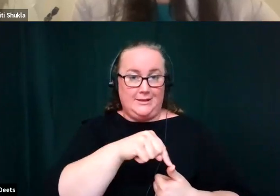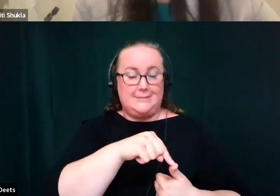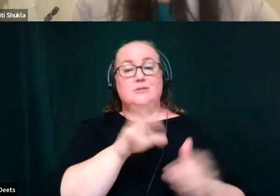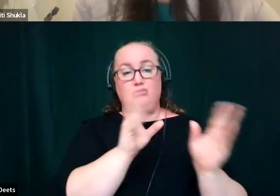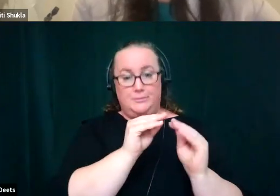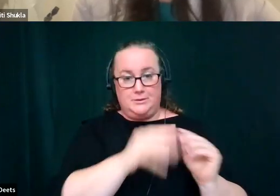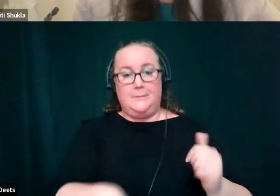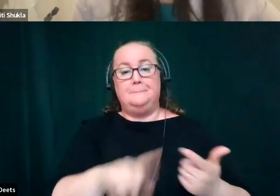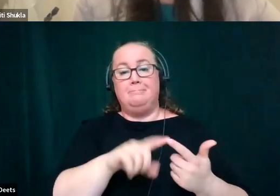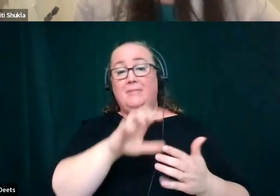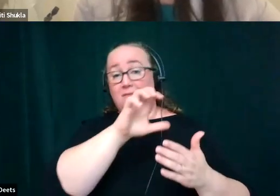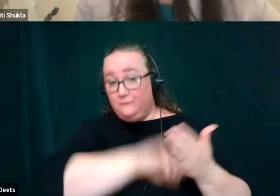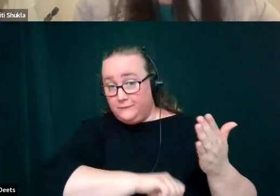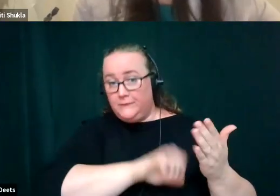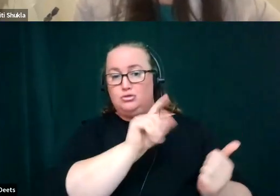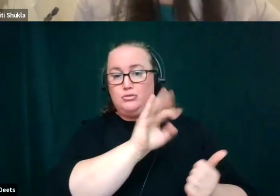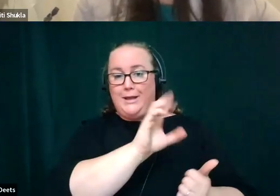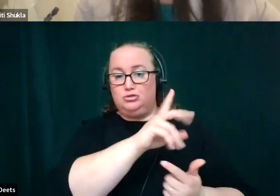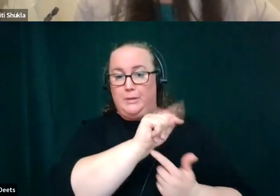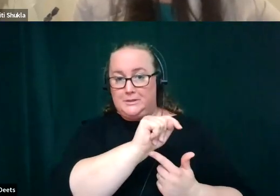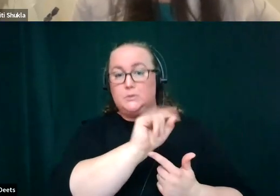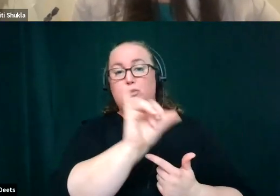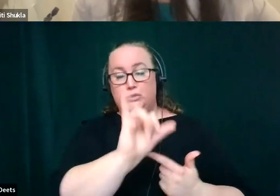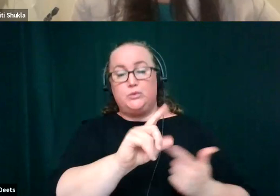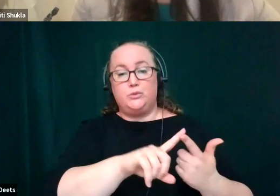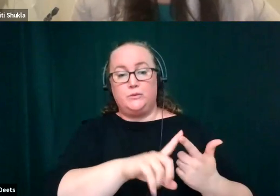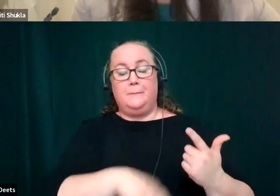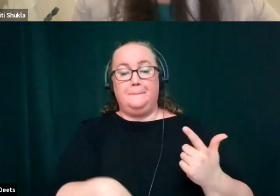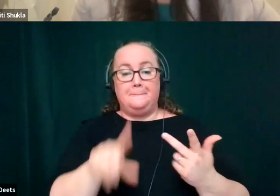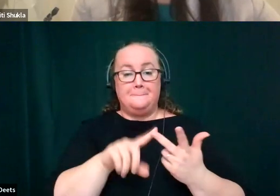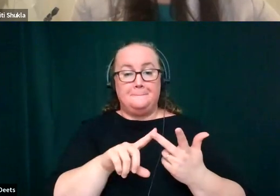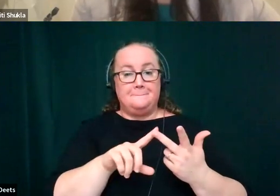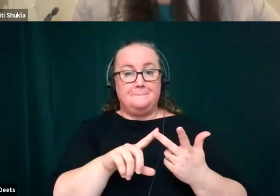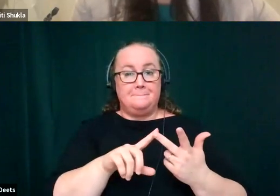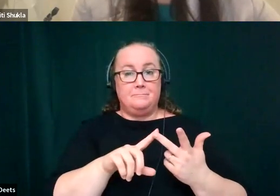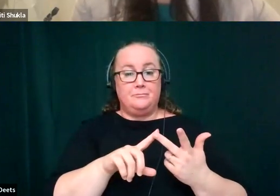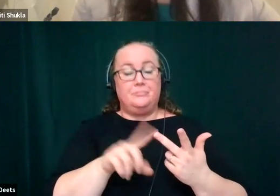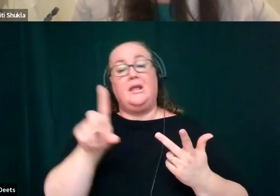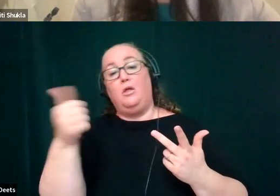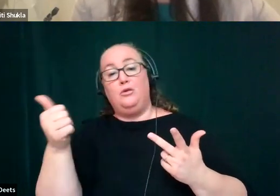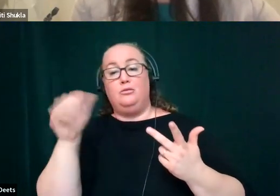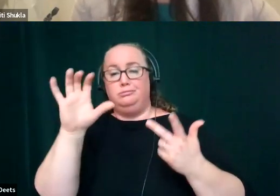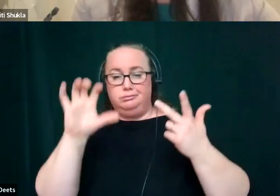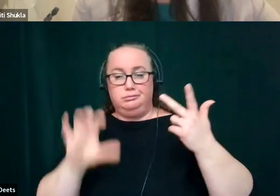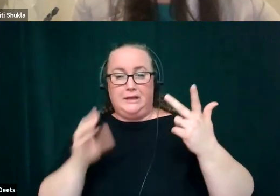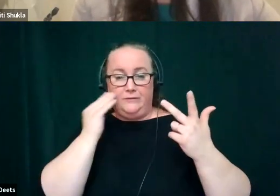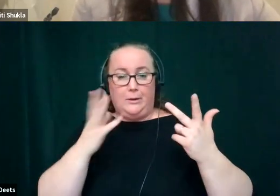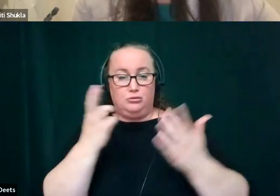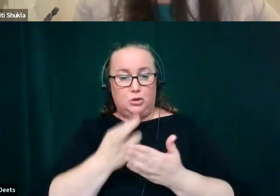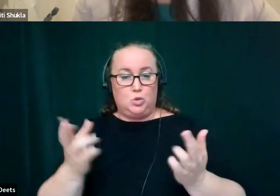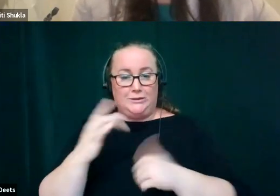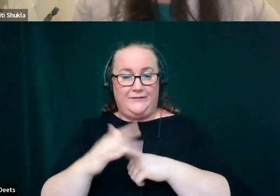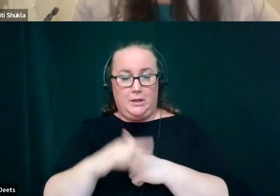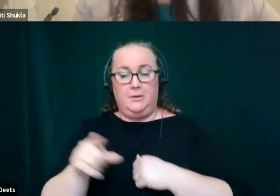transcript, so that you can go back and have access to the webinar in the future. And then other than that, those recordings will also be available on our